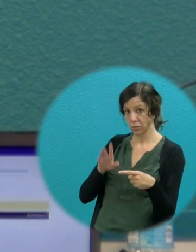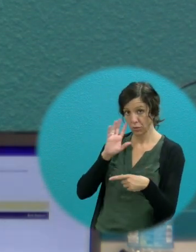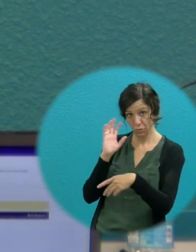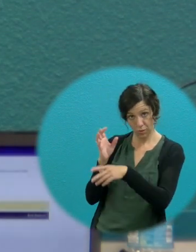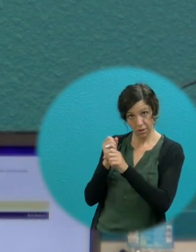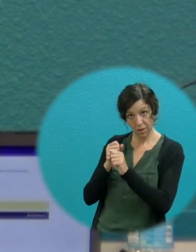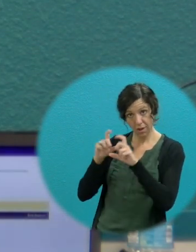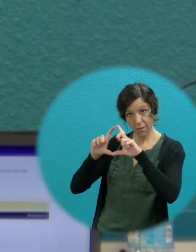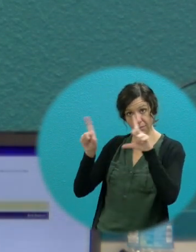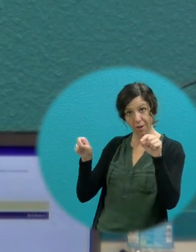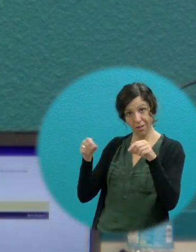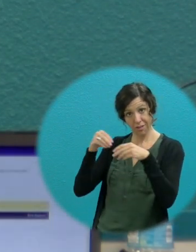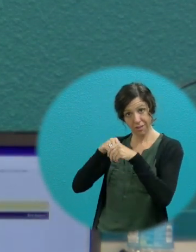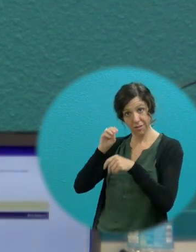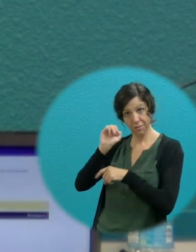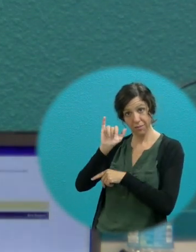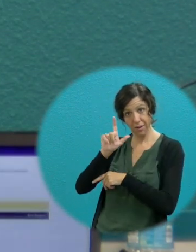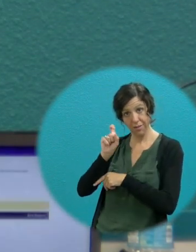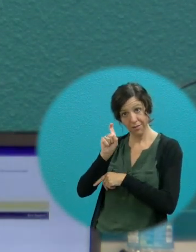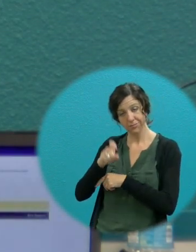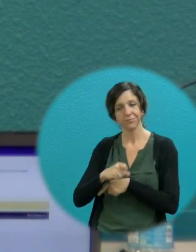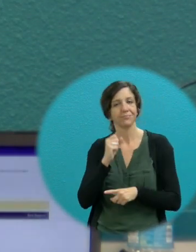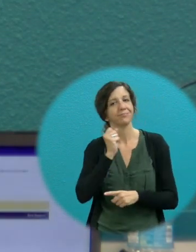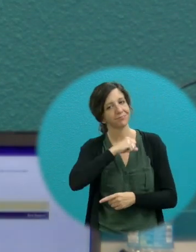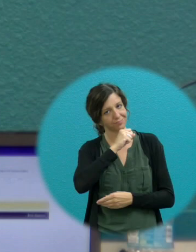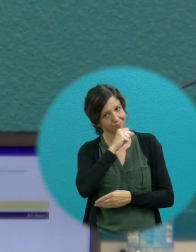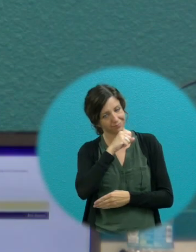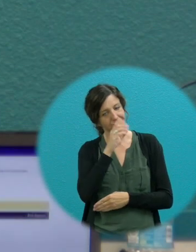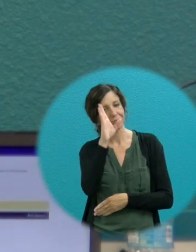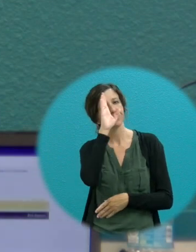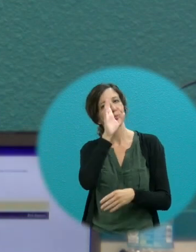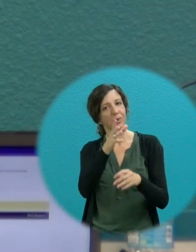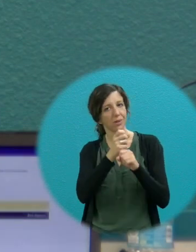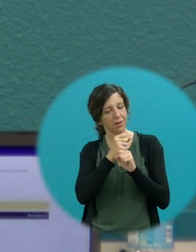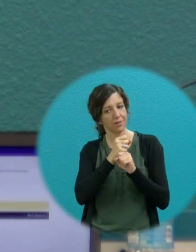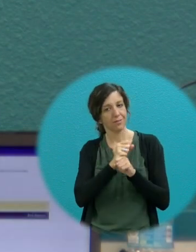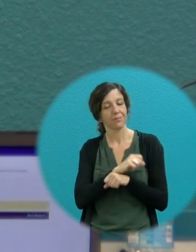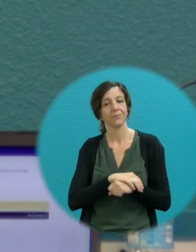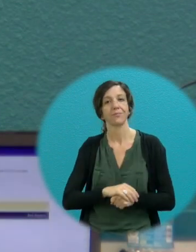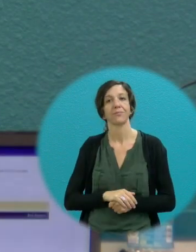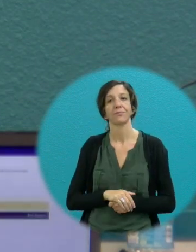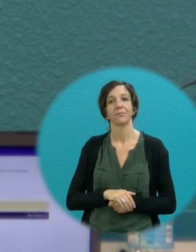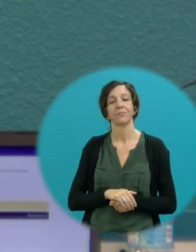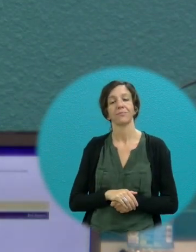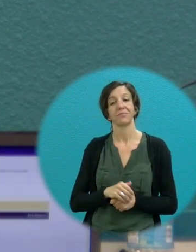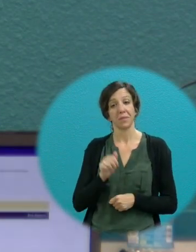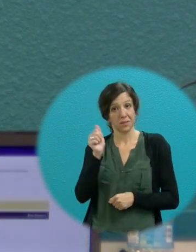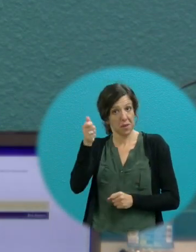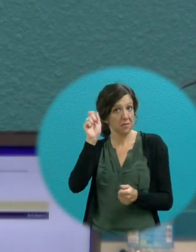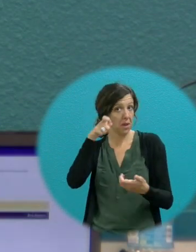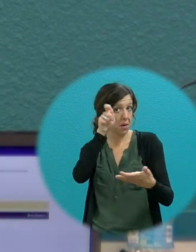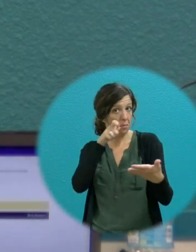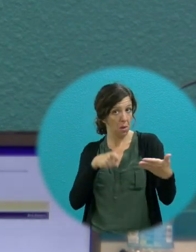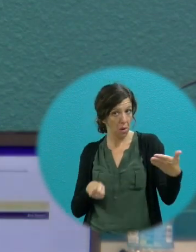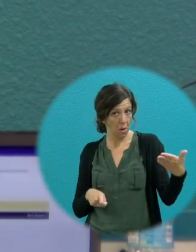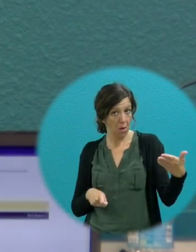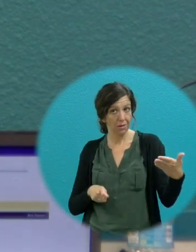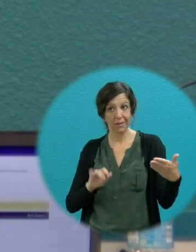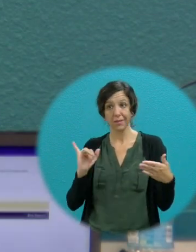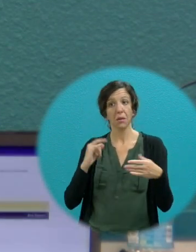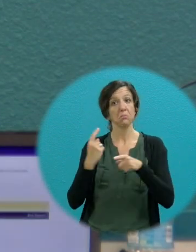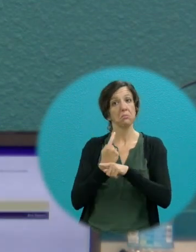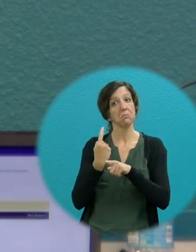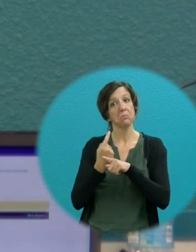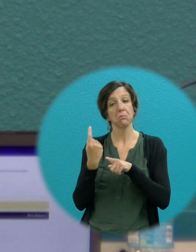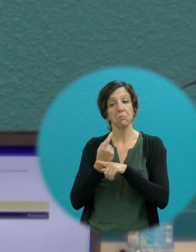Are they going to receive a ballot in the mail as well? They will get a ballot in the mail, and if they would like to mark